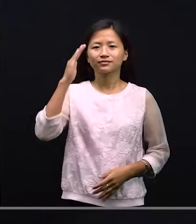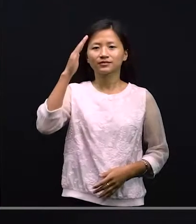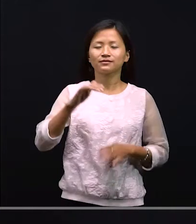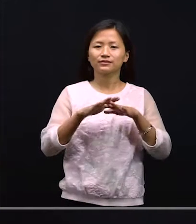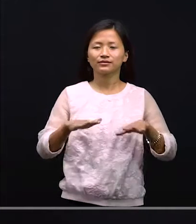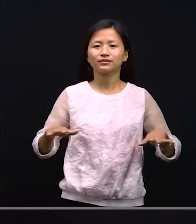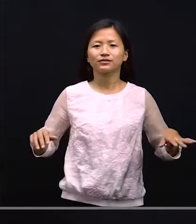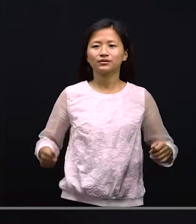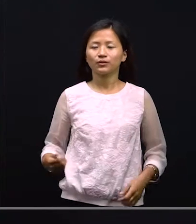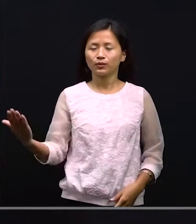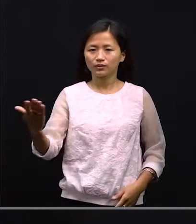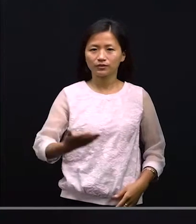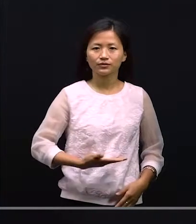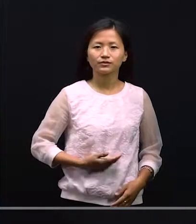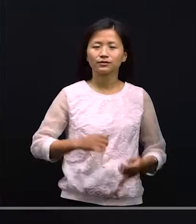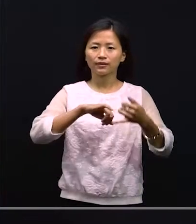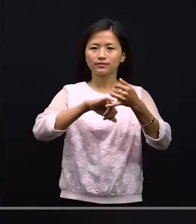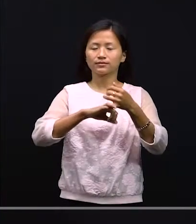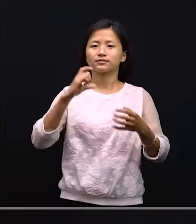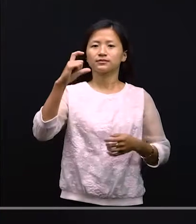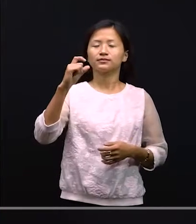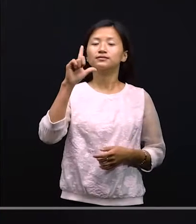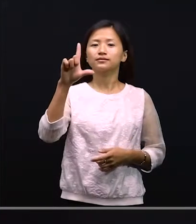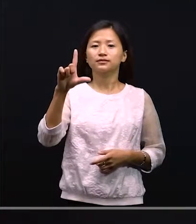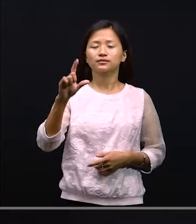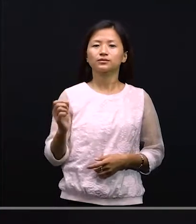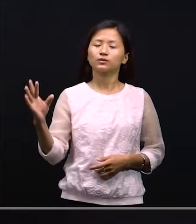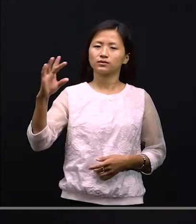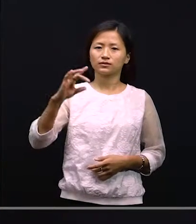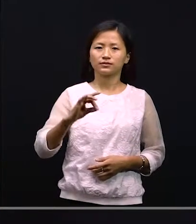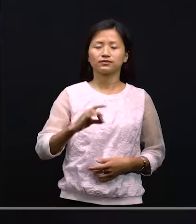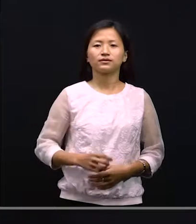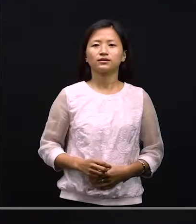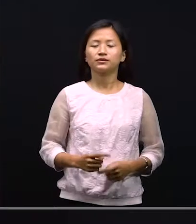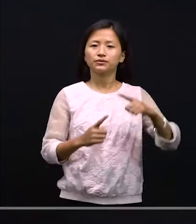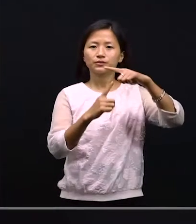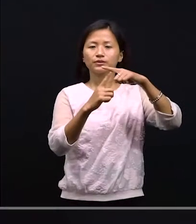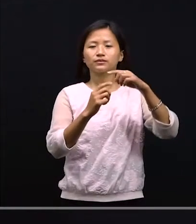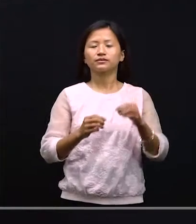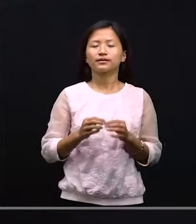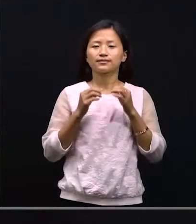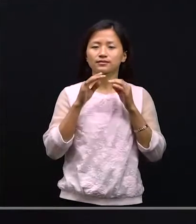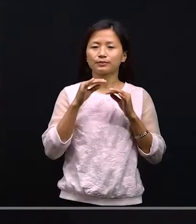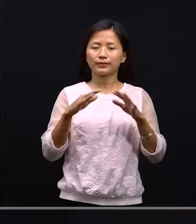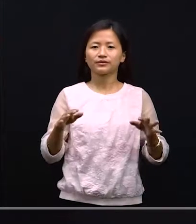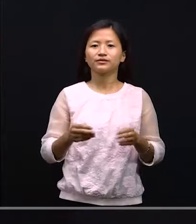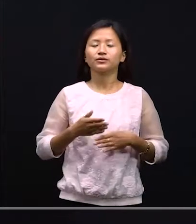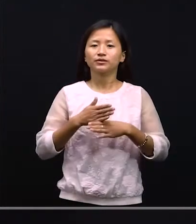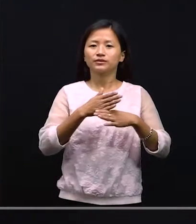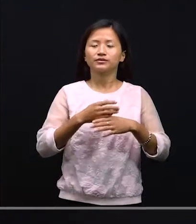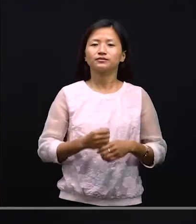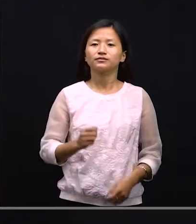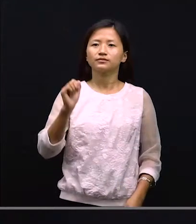Hello students, welcome to your social science class once again. Today the topic that I'm going to explain is